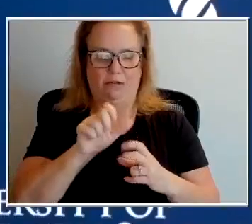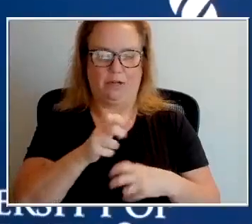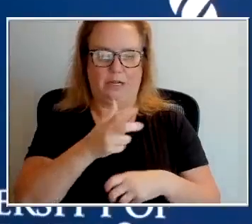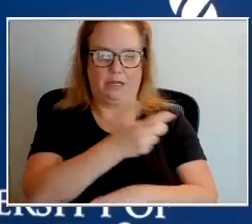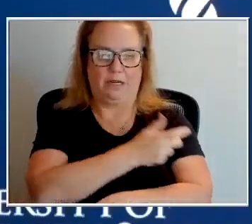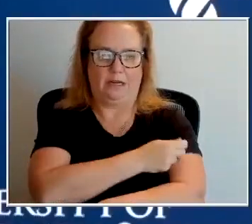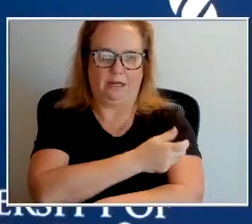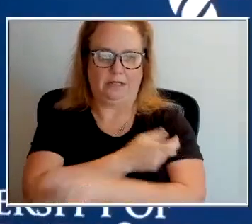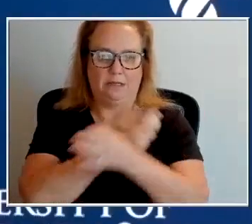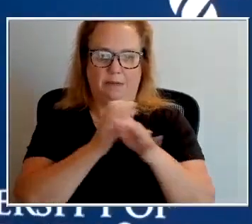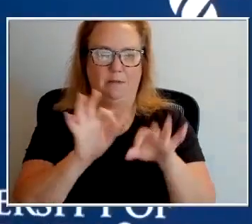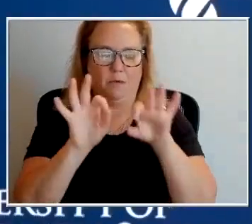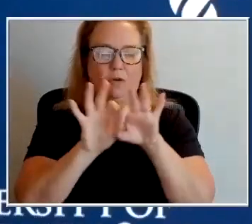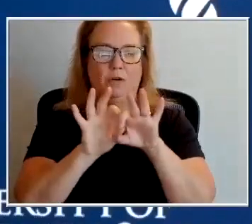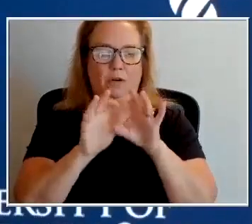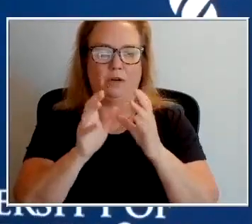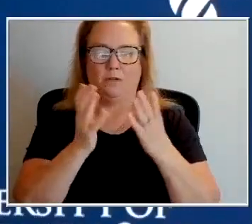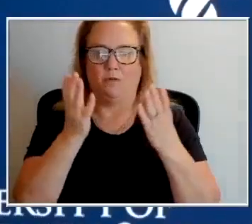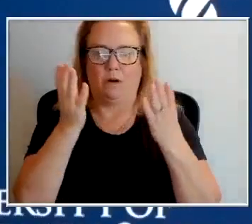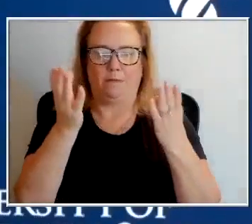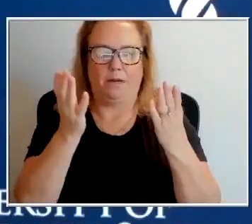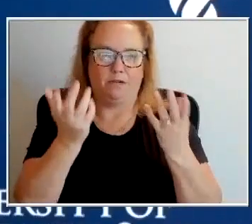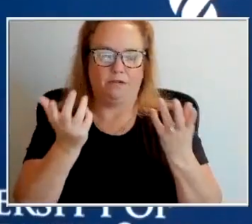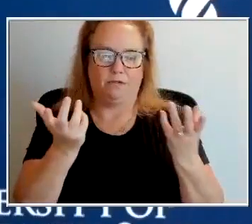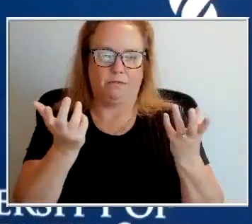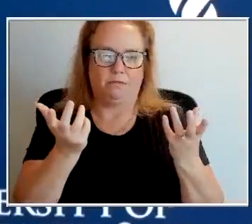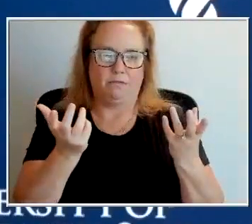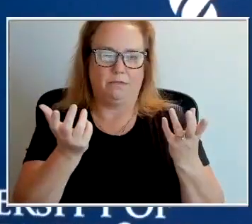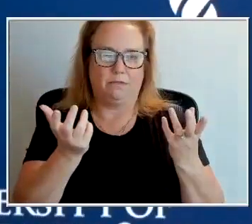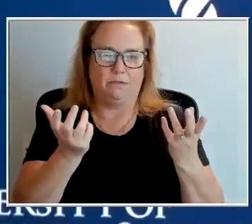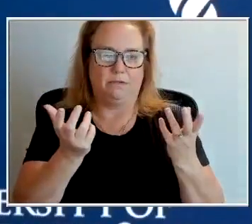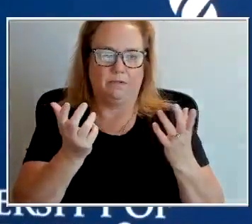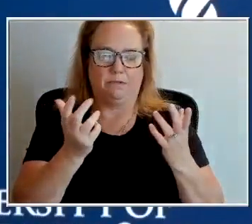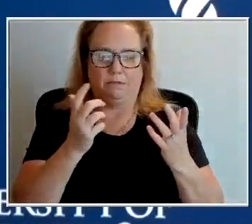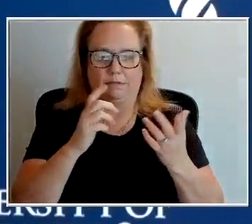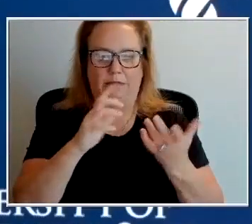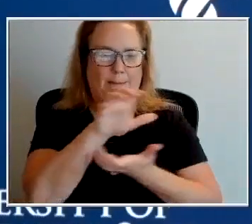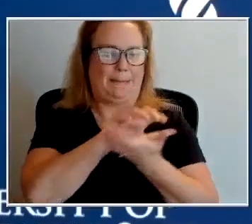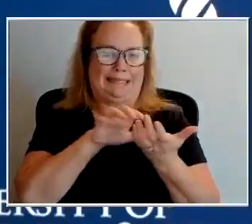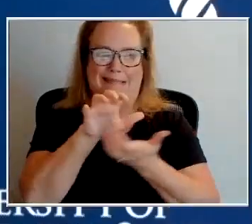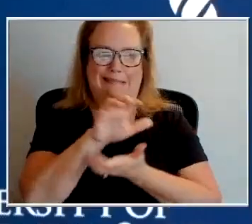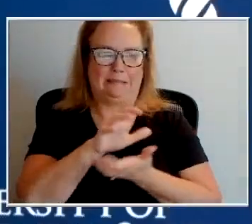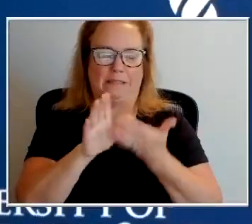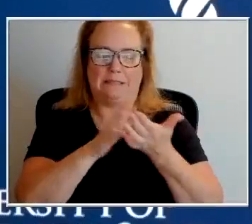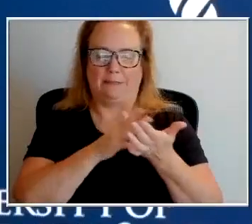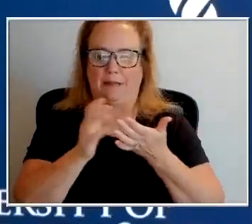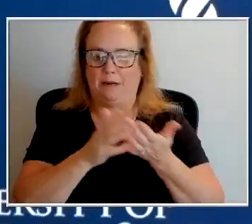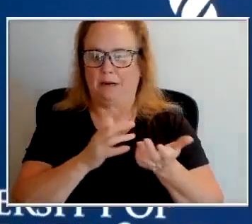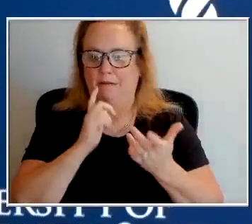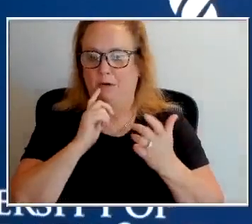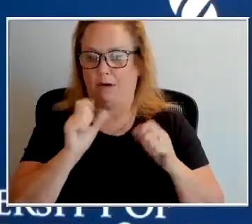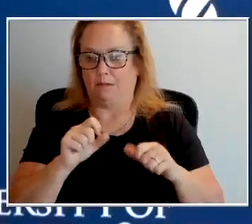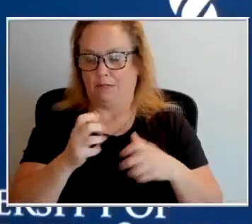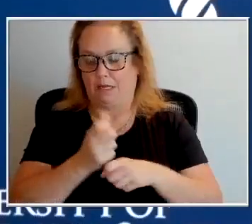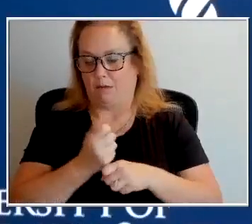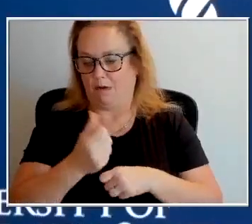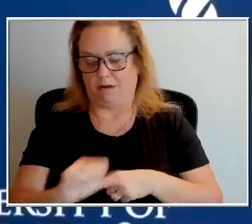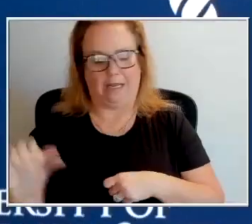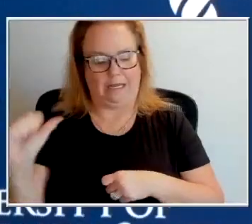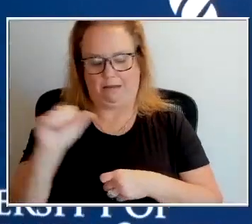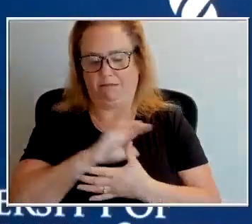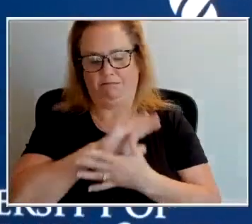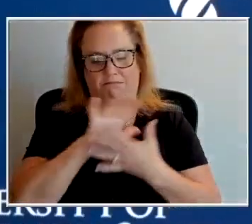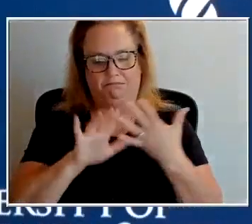important, and there's no recommendation to consciously mix them. But if you are able to get one, any one of those is going to